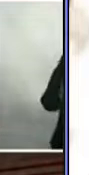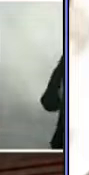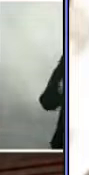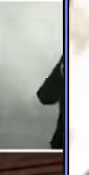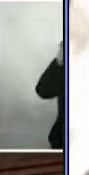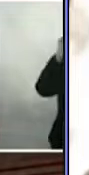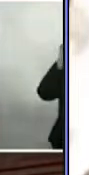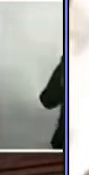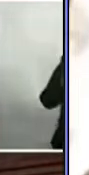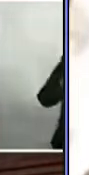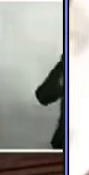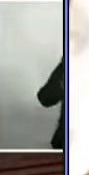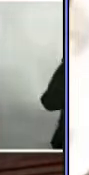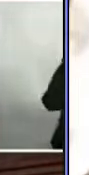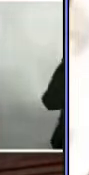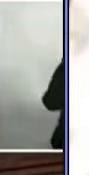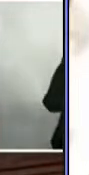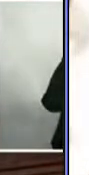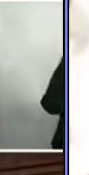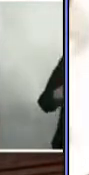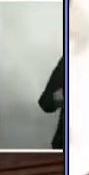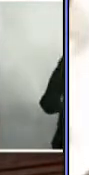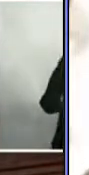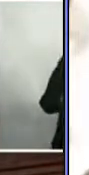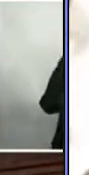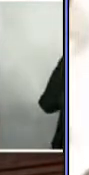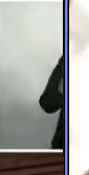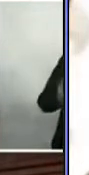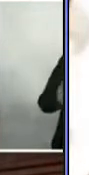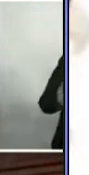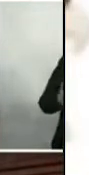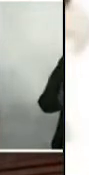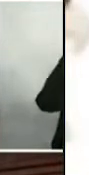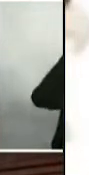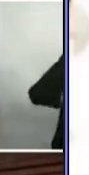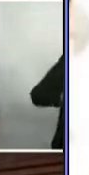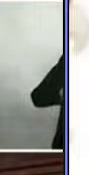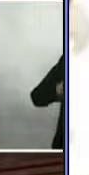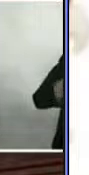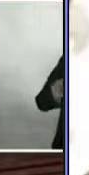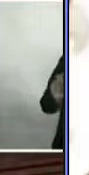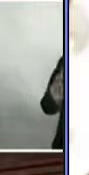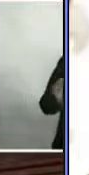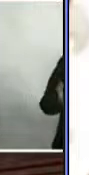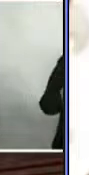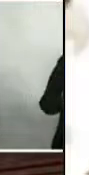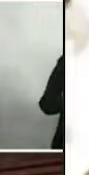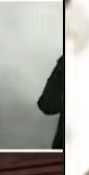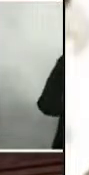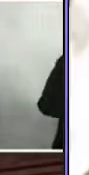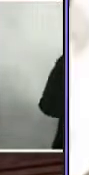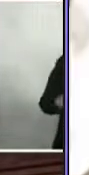their members, is also yielding results from the oversight perspective. We also want to